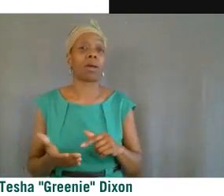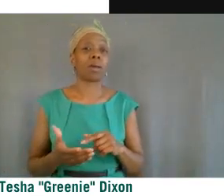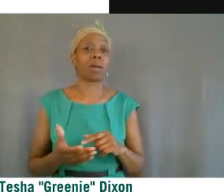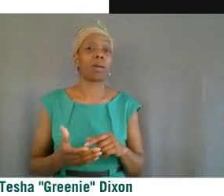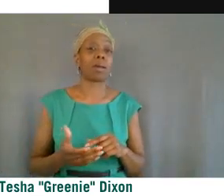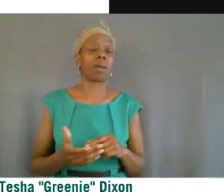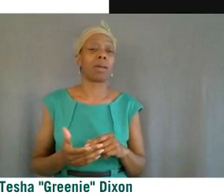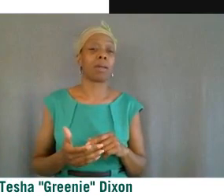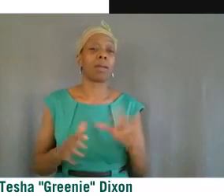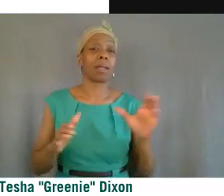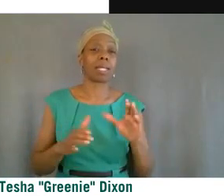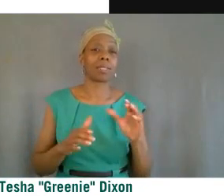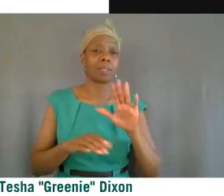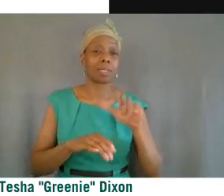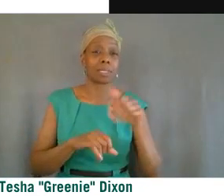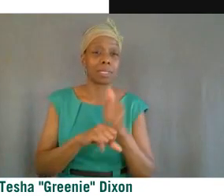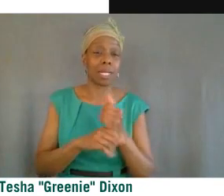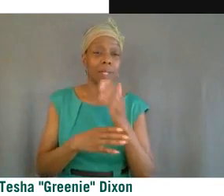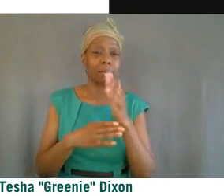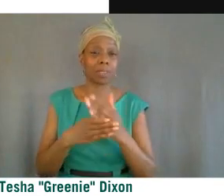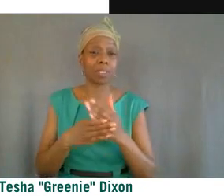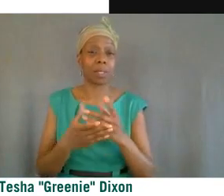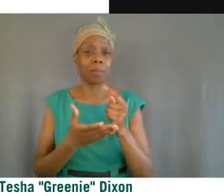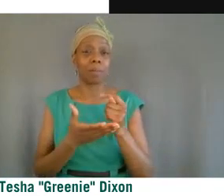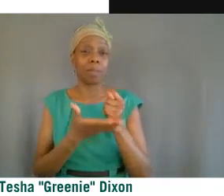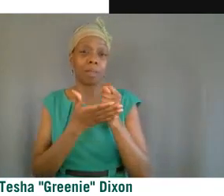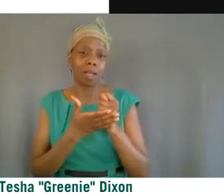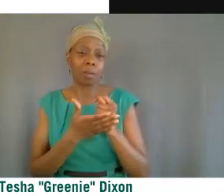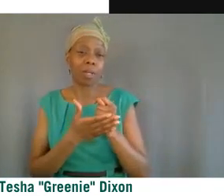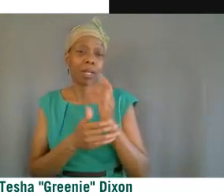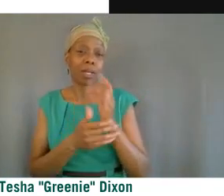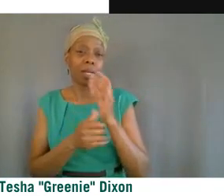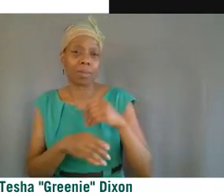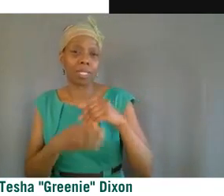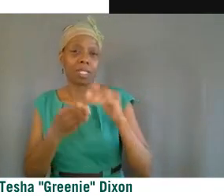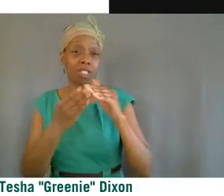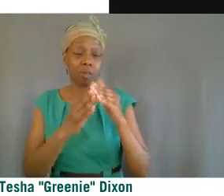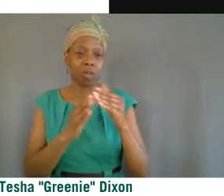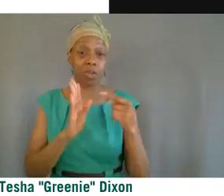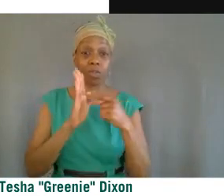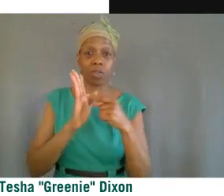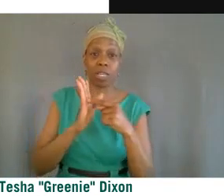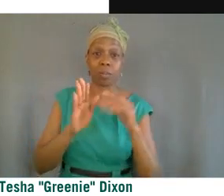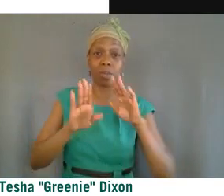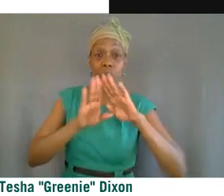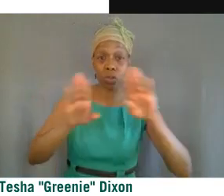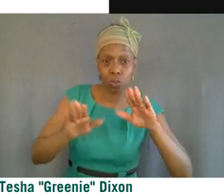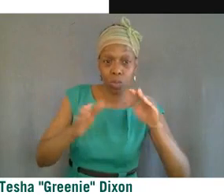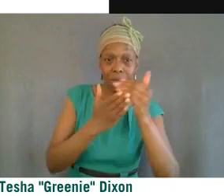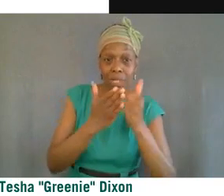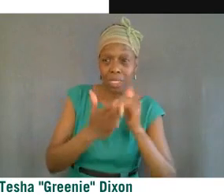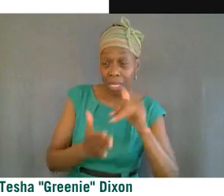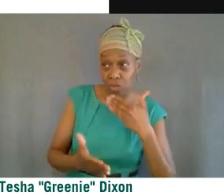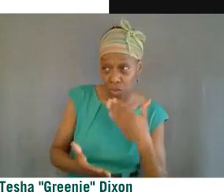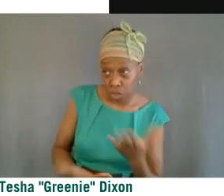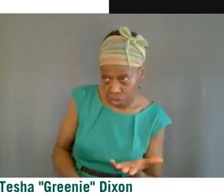some therapeutic routines in the community? So, for example, are swimming lessons good? What are some inclusive or adaptive sports?